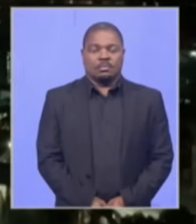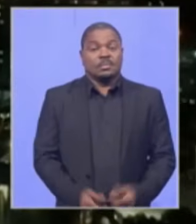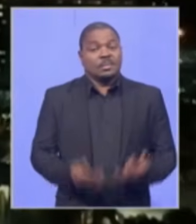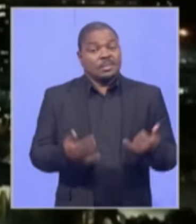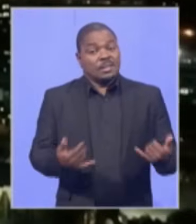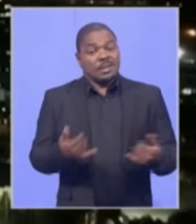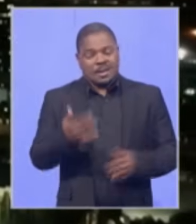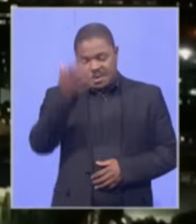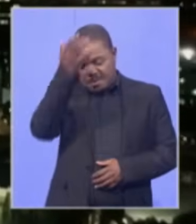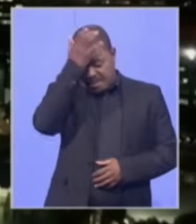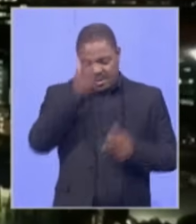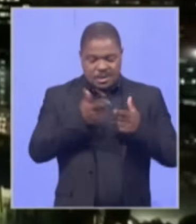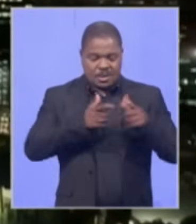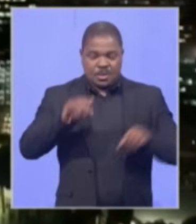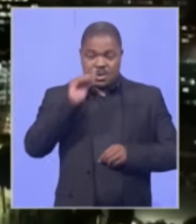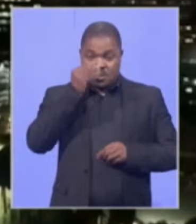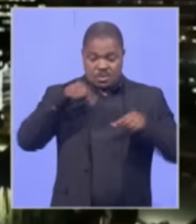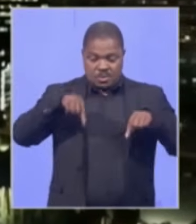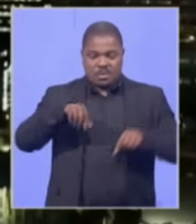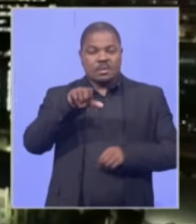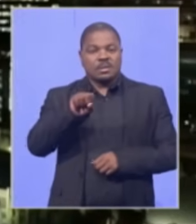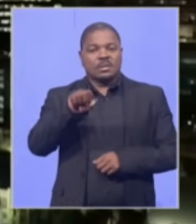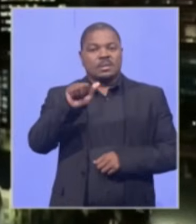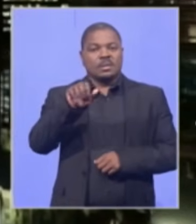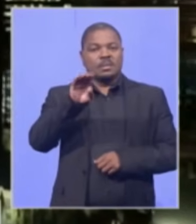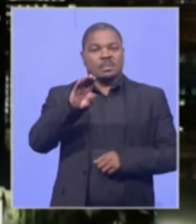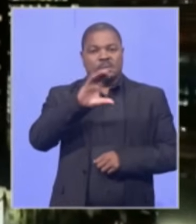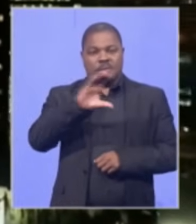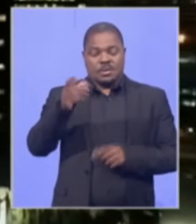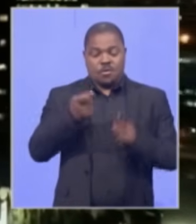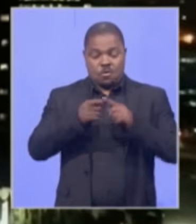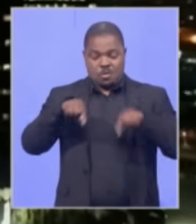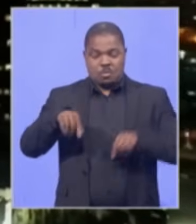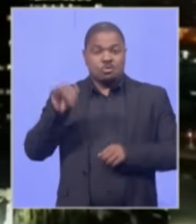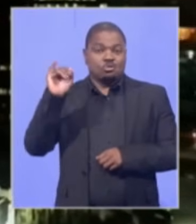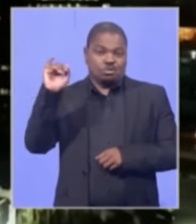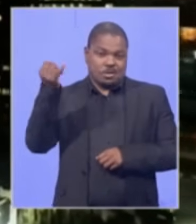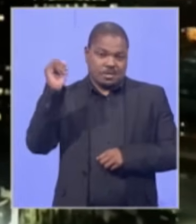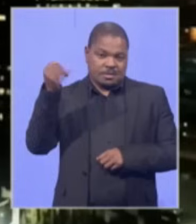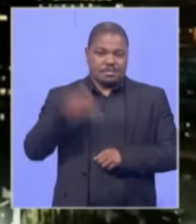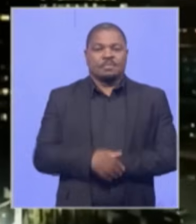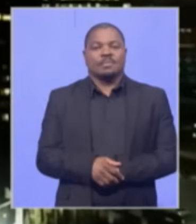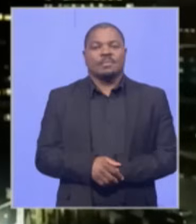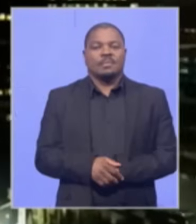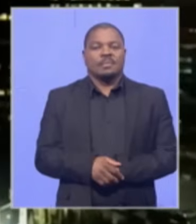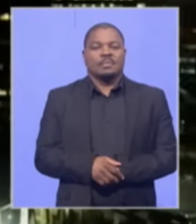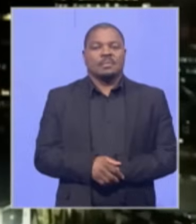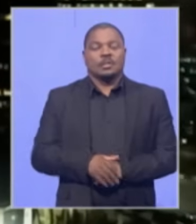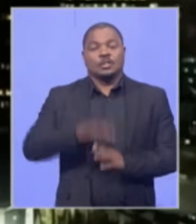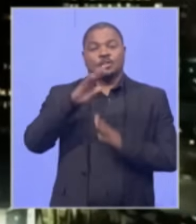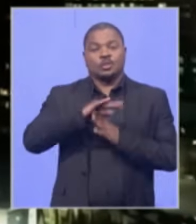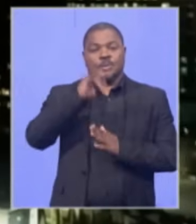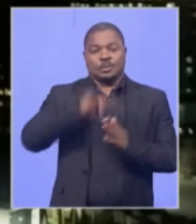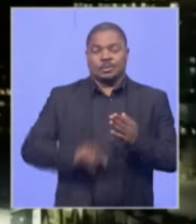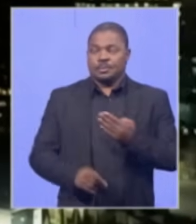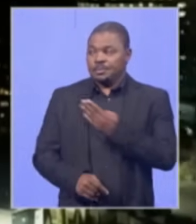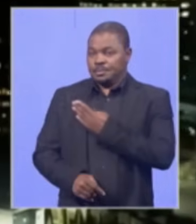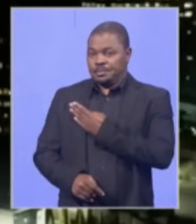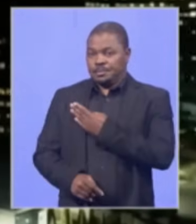Bešong tše ke ditaba tša sepedi tša SABC Twi go tšwa ka Auckland Park, Johannesburg. Gomme dihlogo tša tšona ke